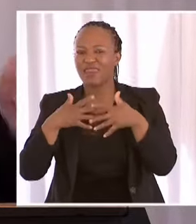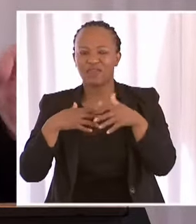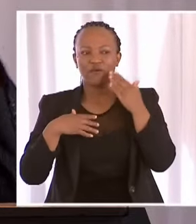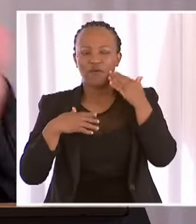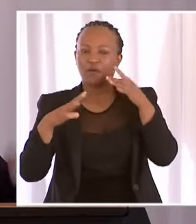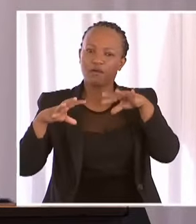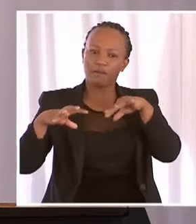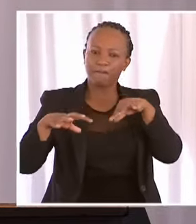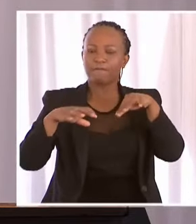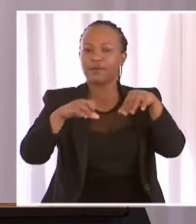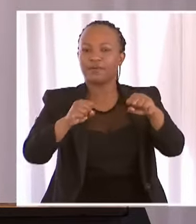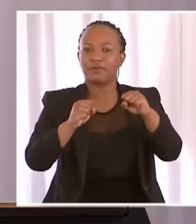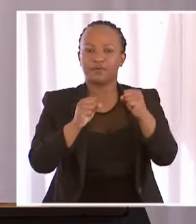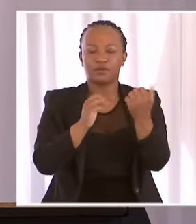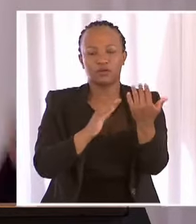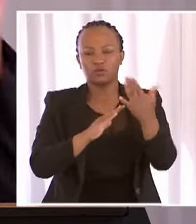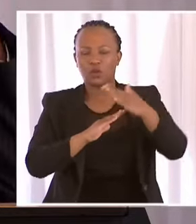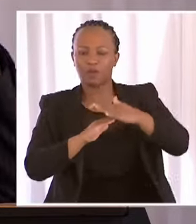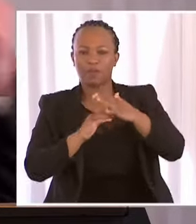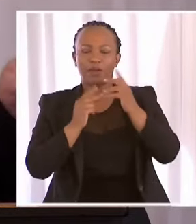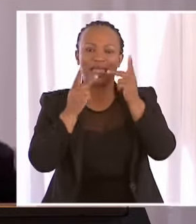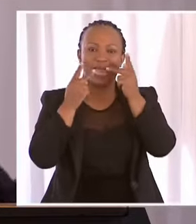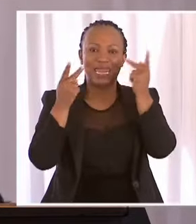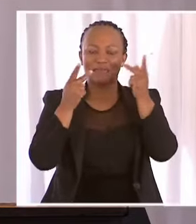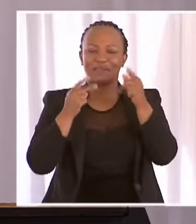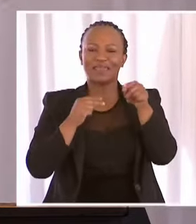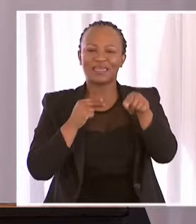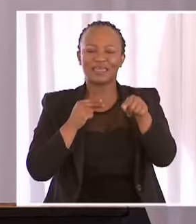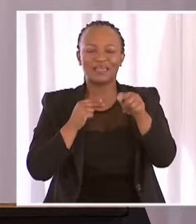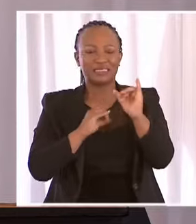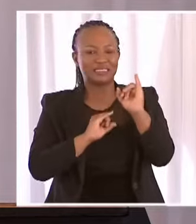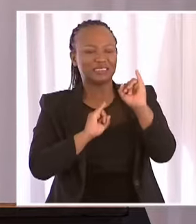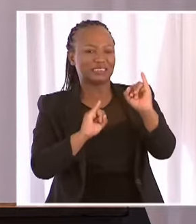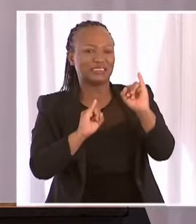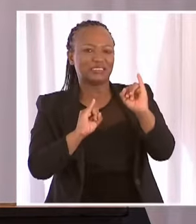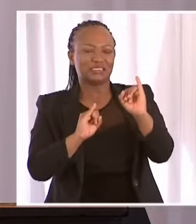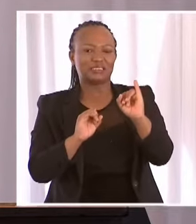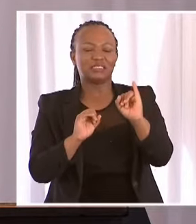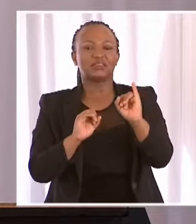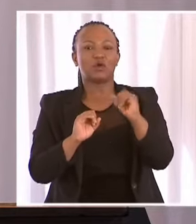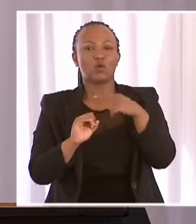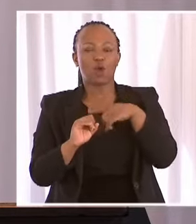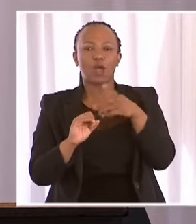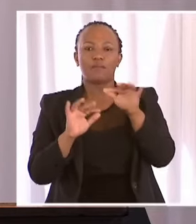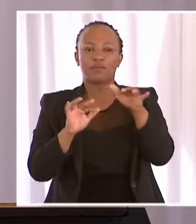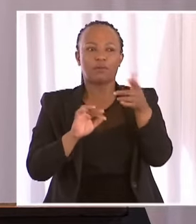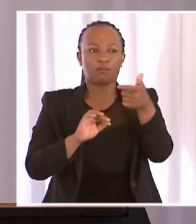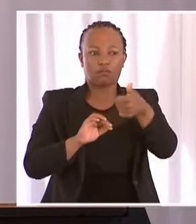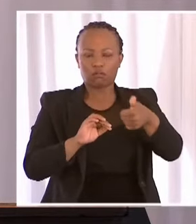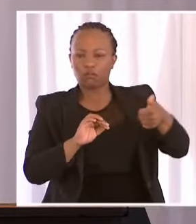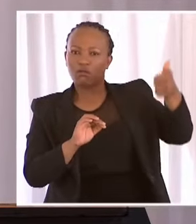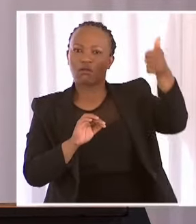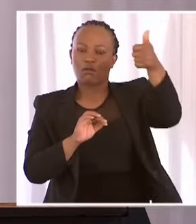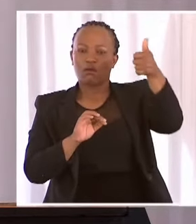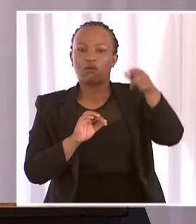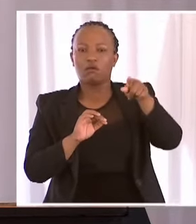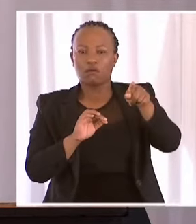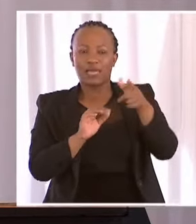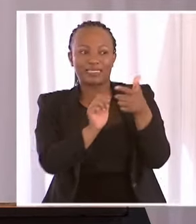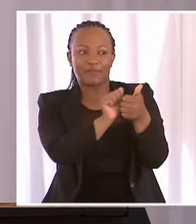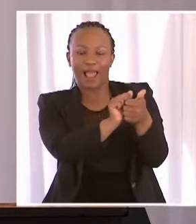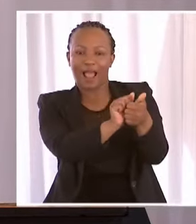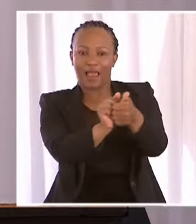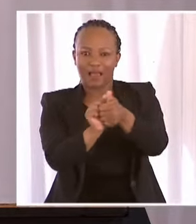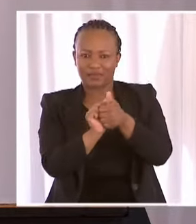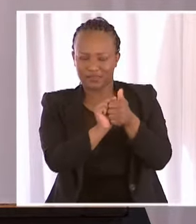the number one enemy of humankind, US imperialism and its allies.